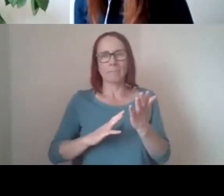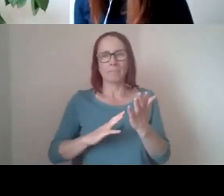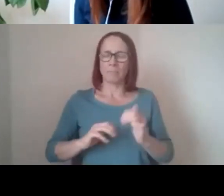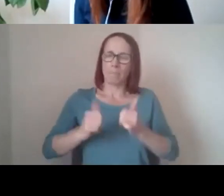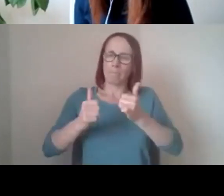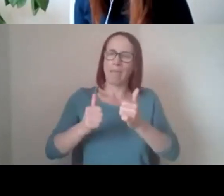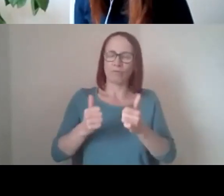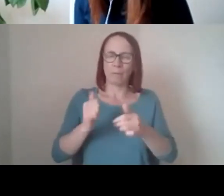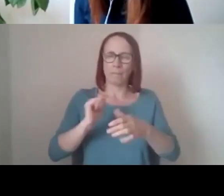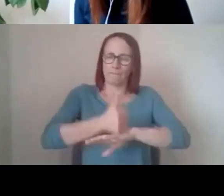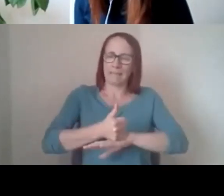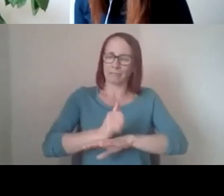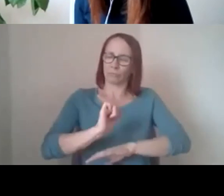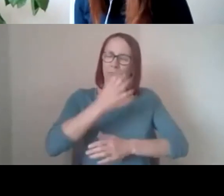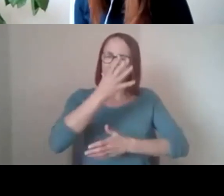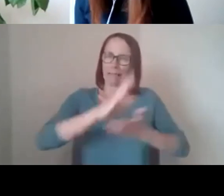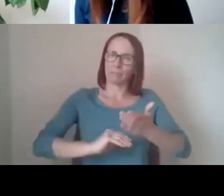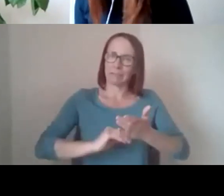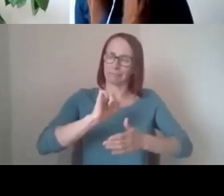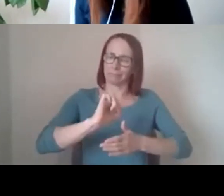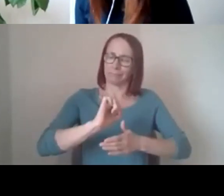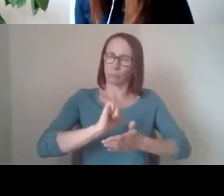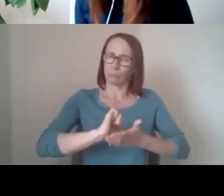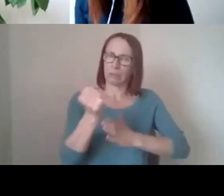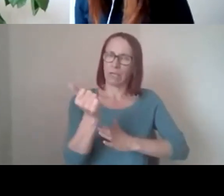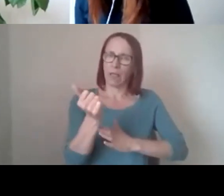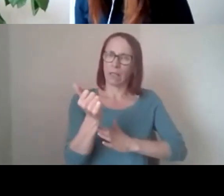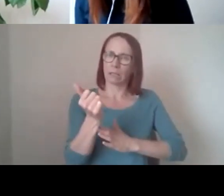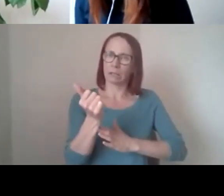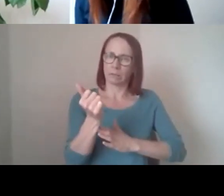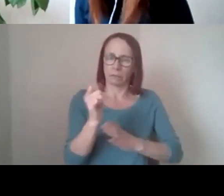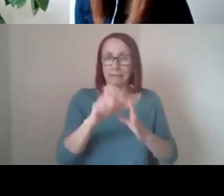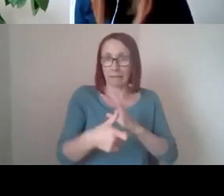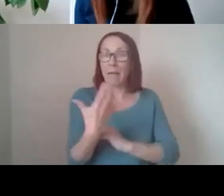the individual expertise of people that experience disability.